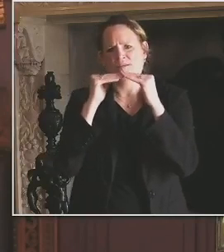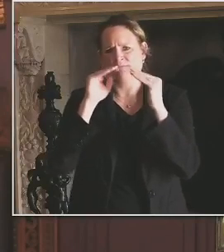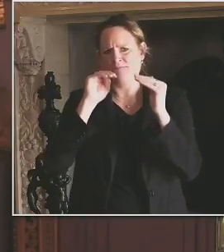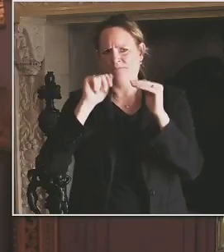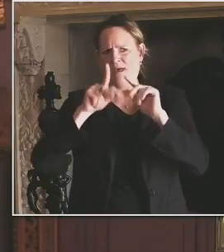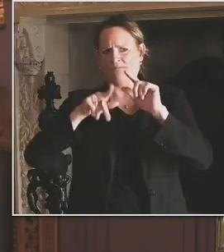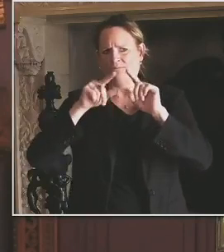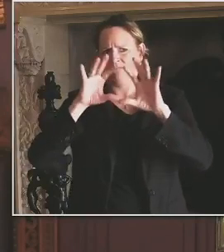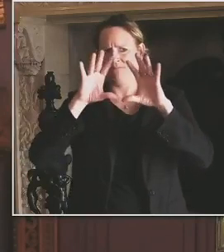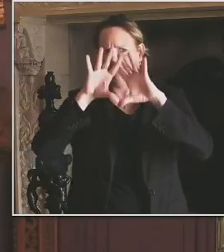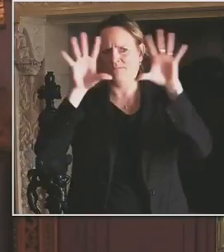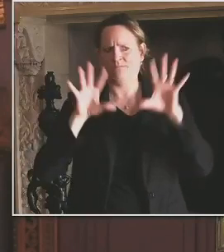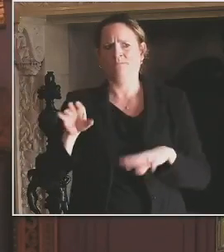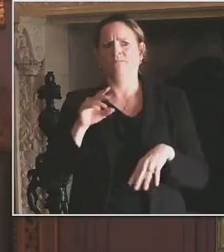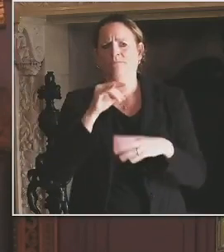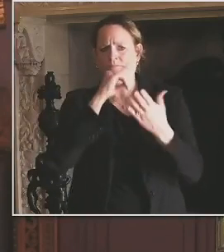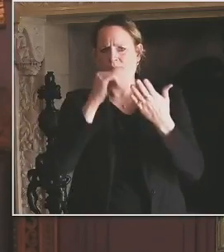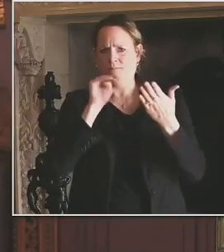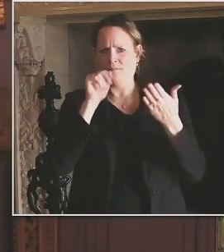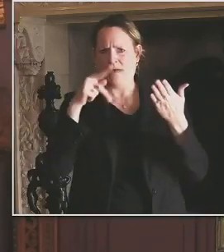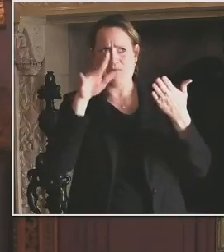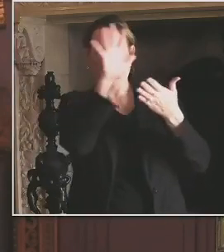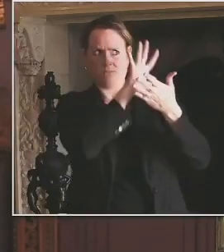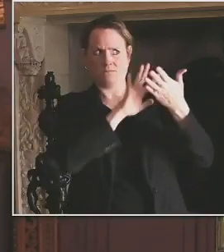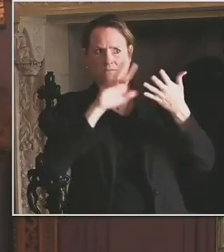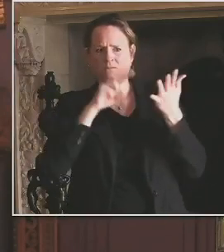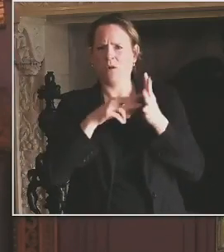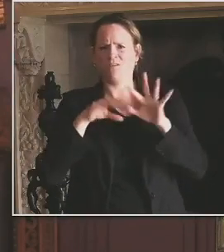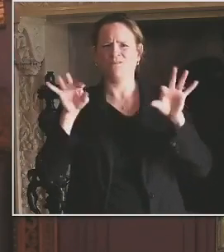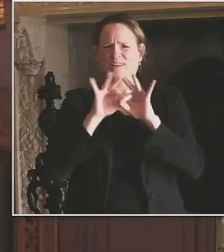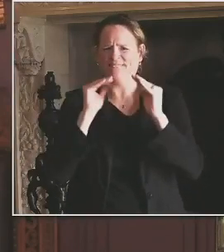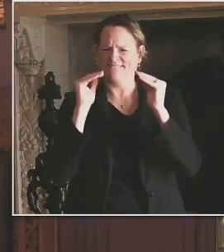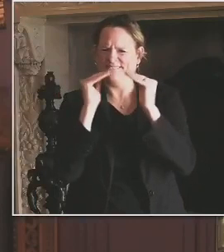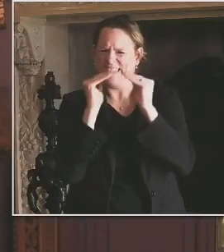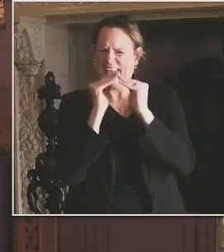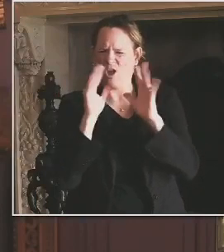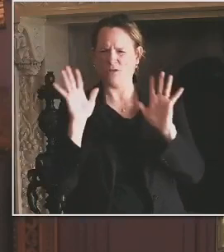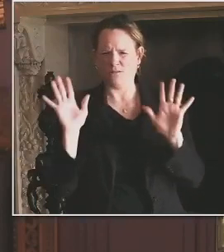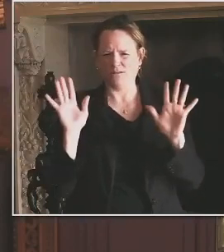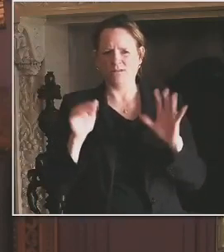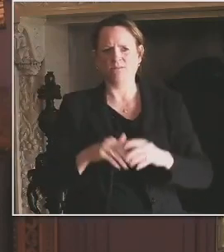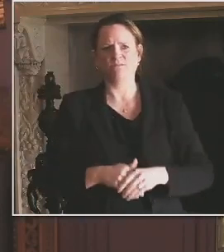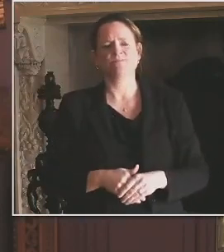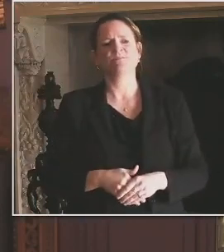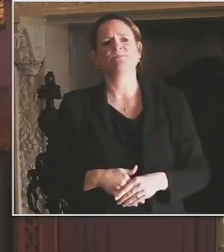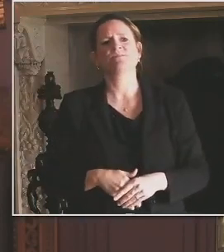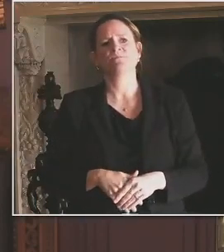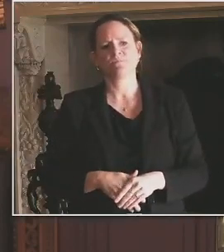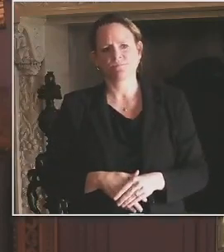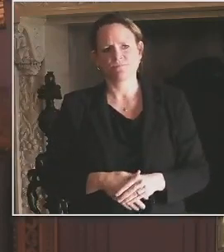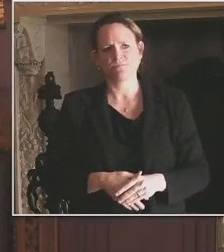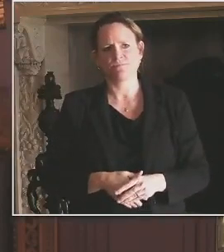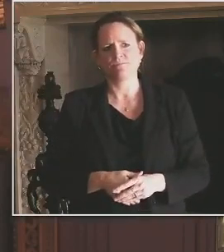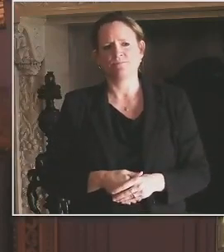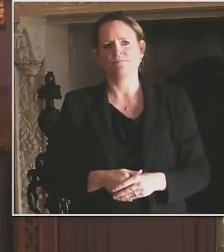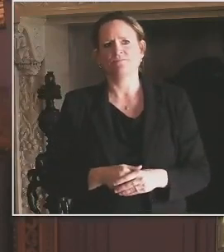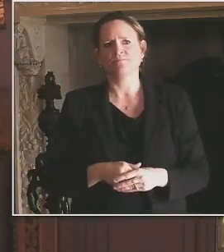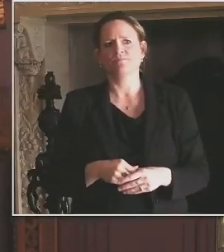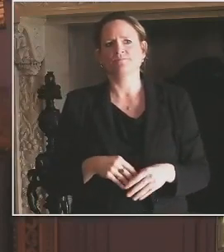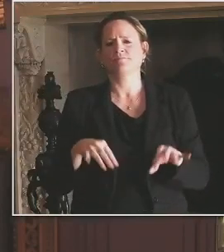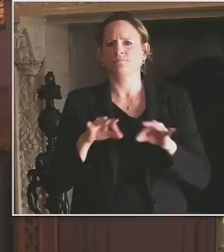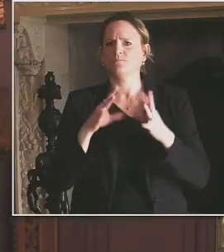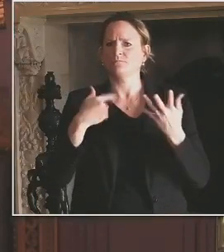Wisconsin have asked us to do, we need to make sure that our government works well. And I believe